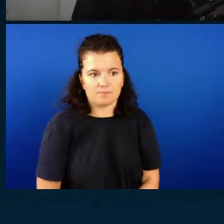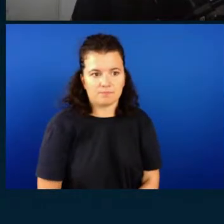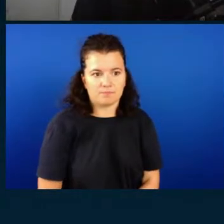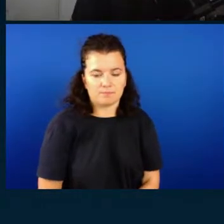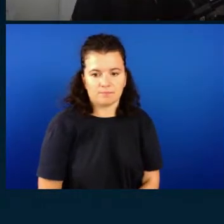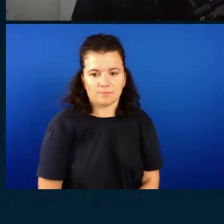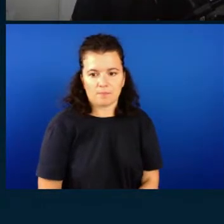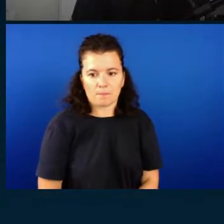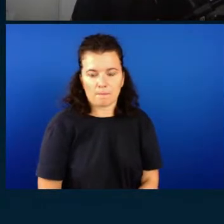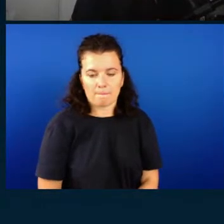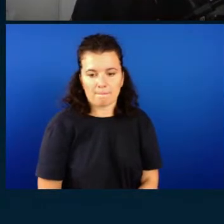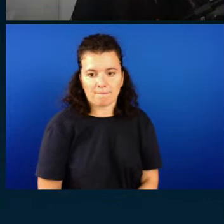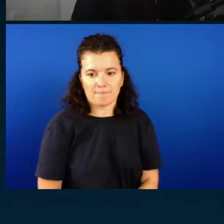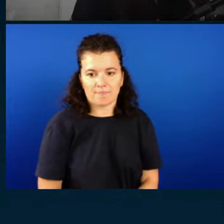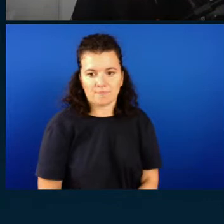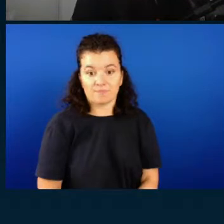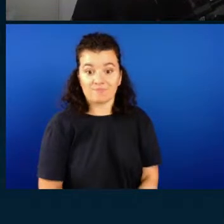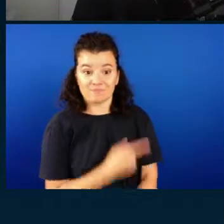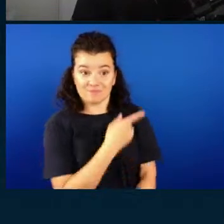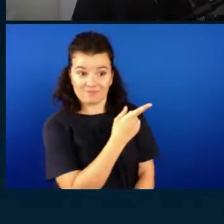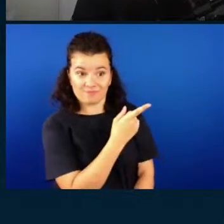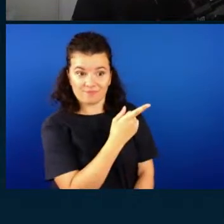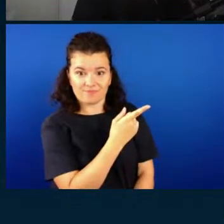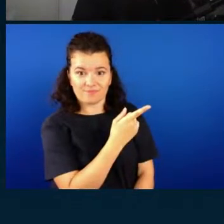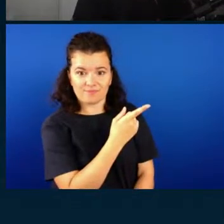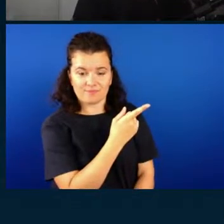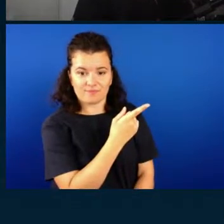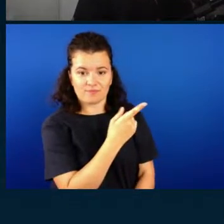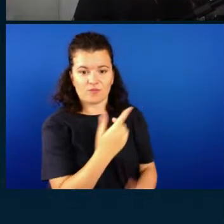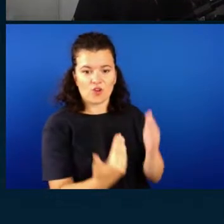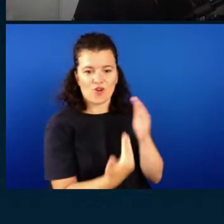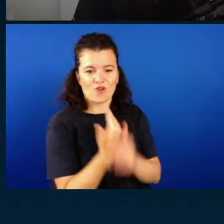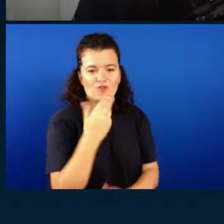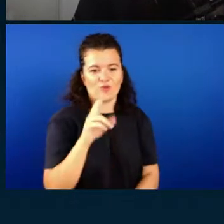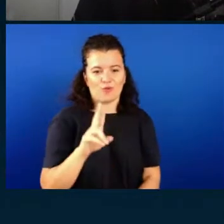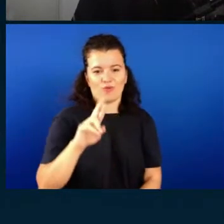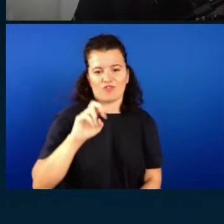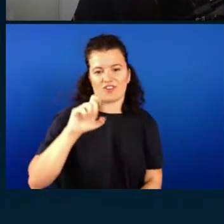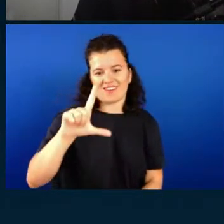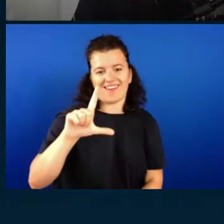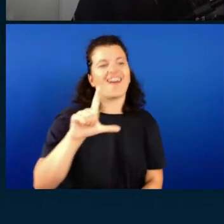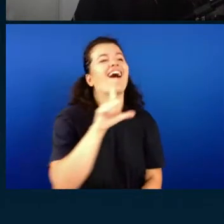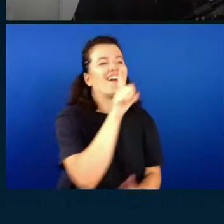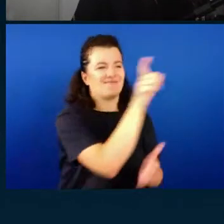And here I get an URL that I can use.